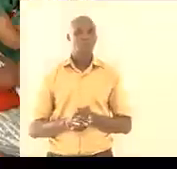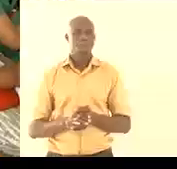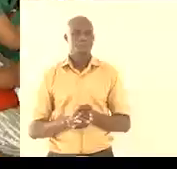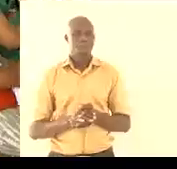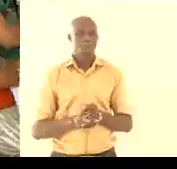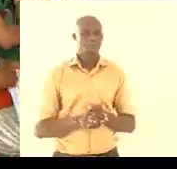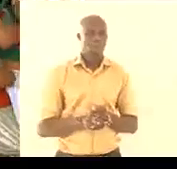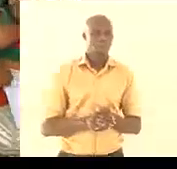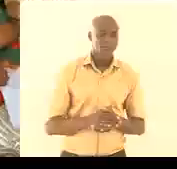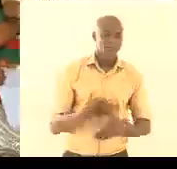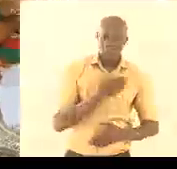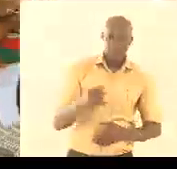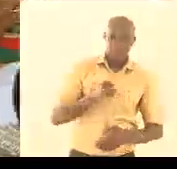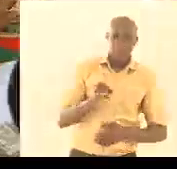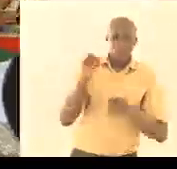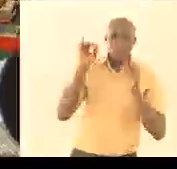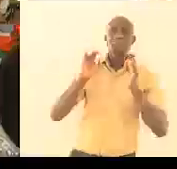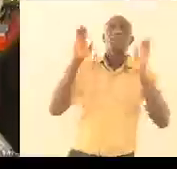And I'm like,